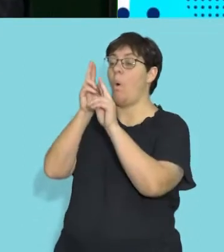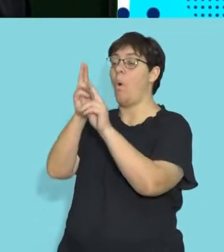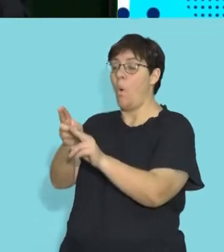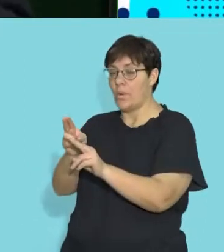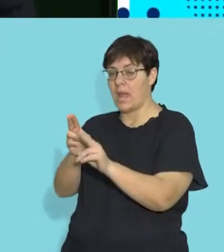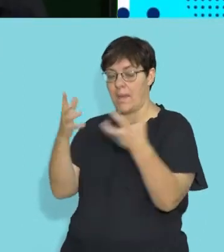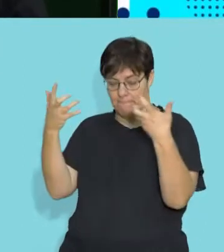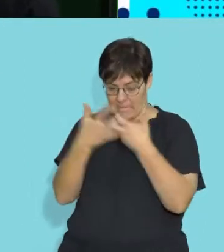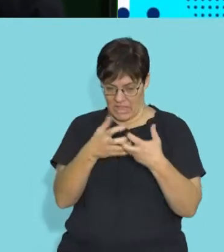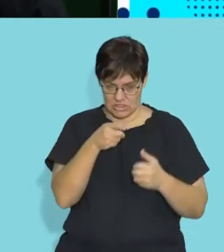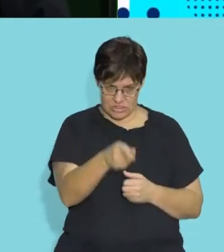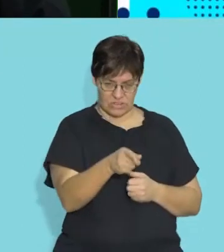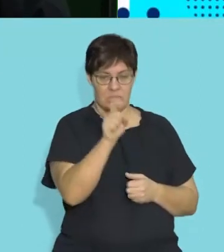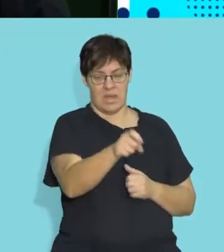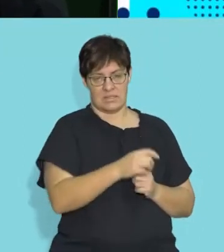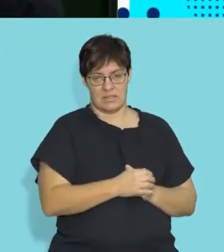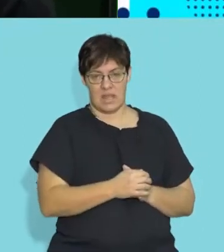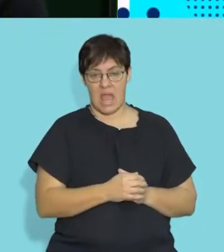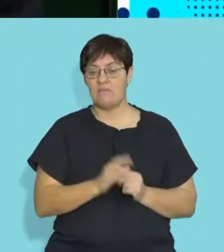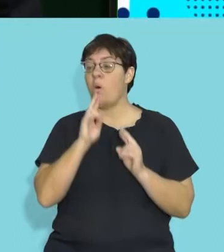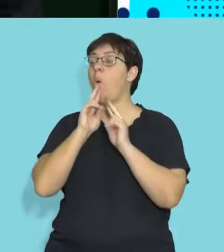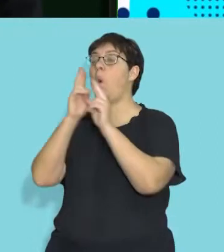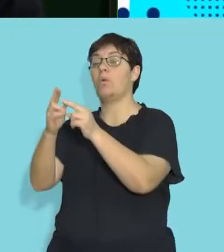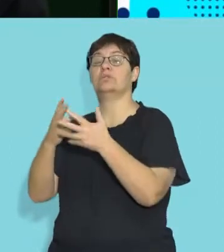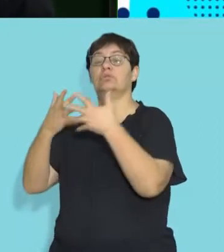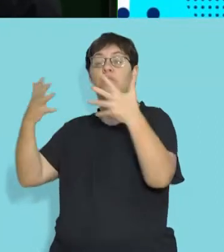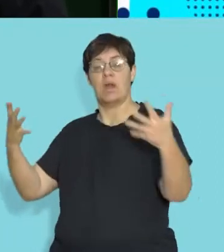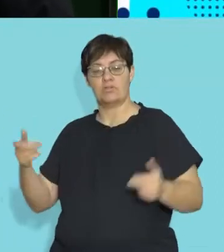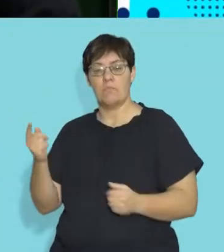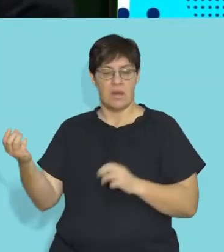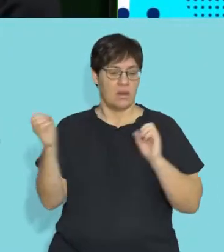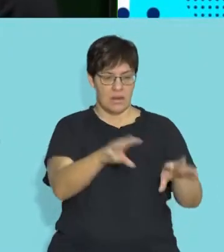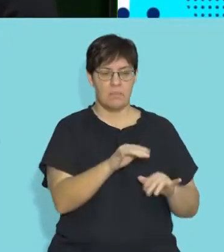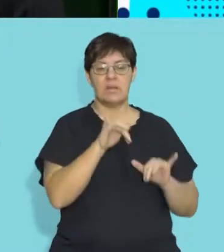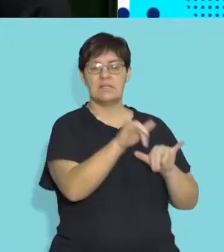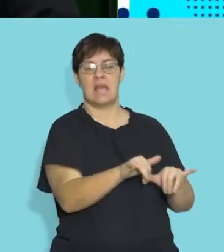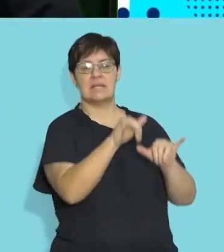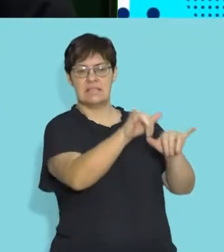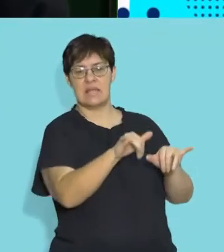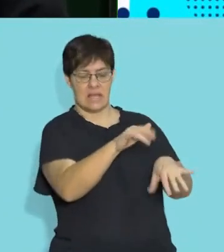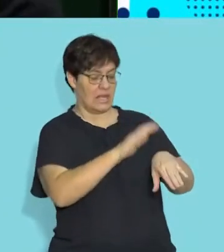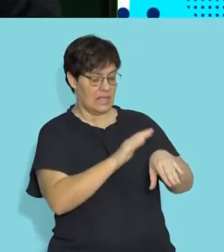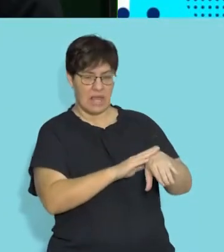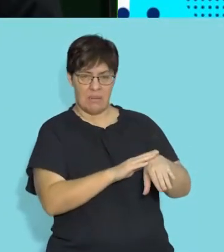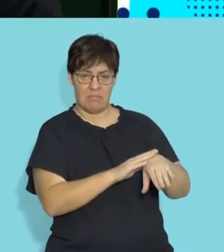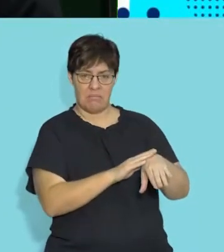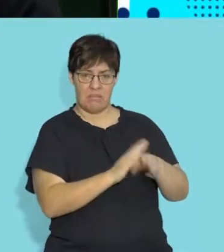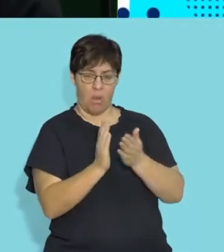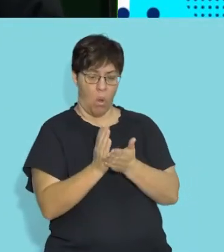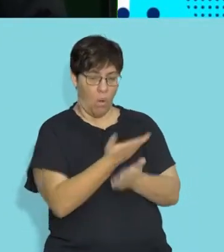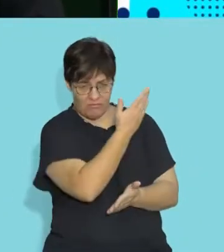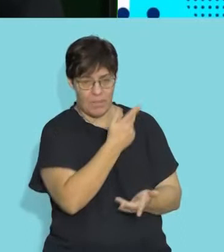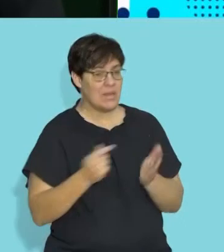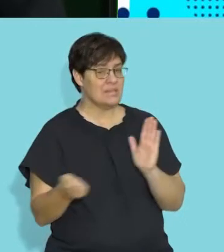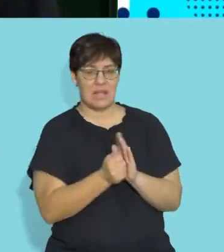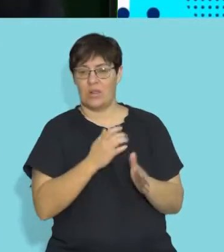order appropriately. Because if you're ordering too much, like we said, we're dealing with a perishable item,